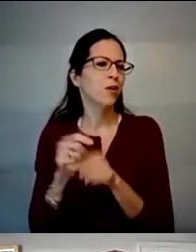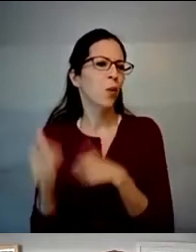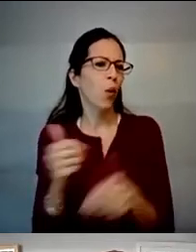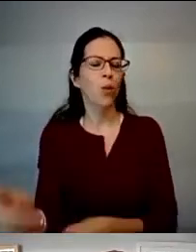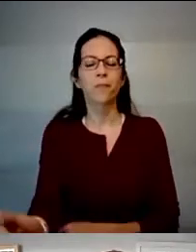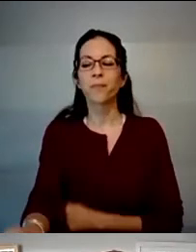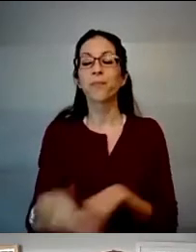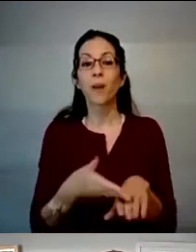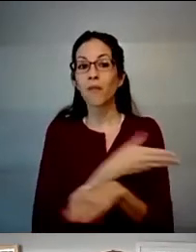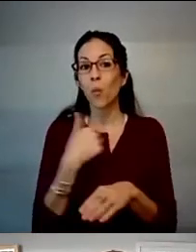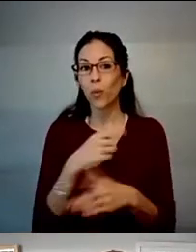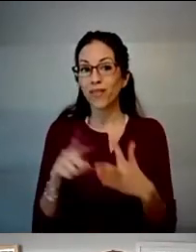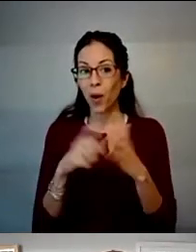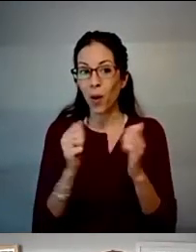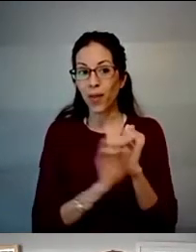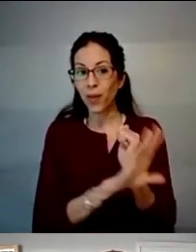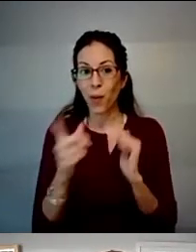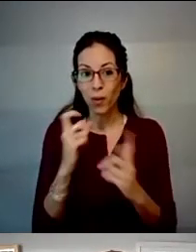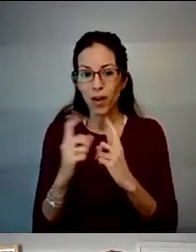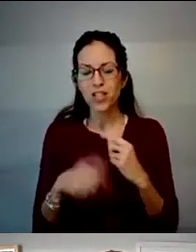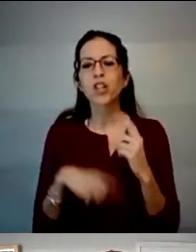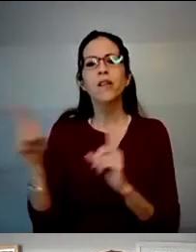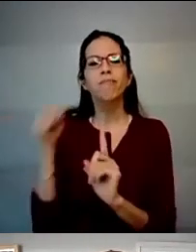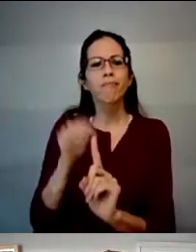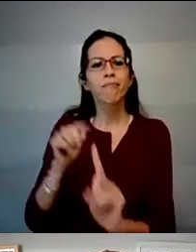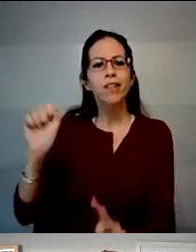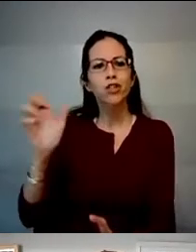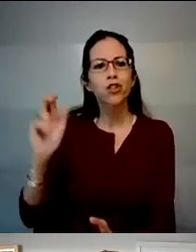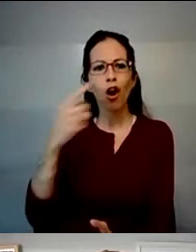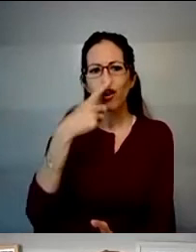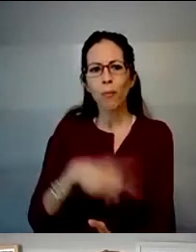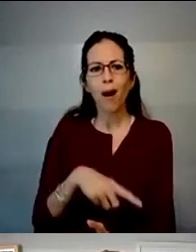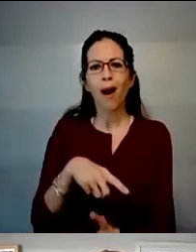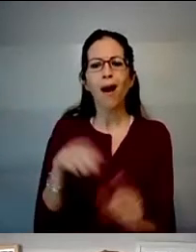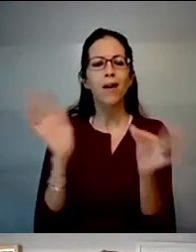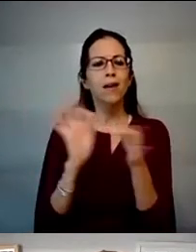dive into questions specifically, Sean, let's have you share an overview